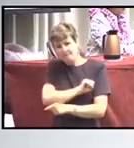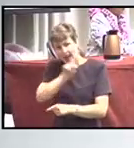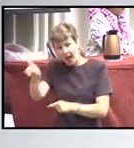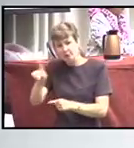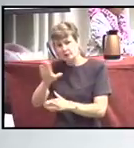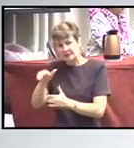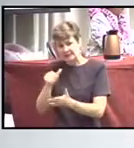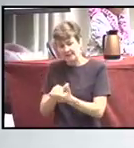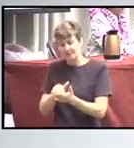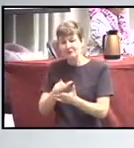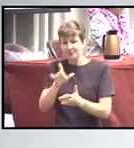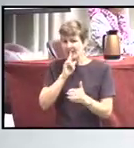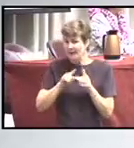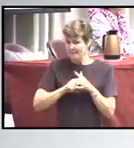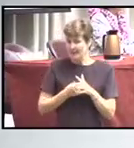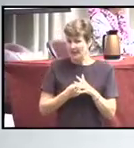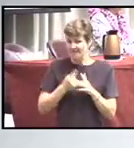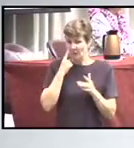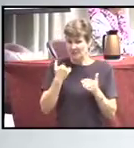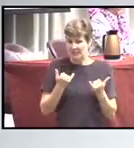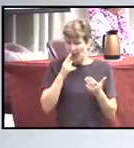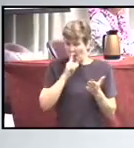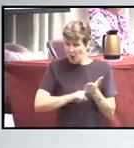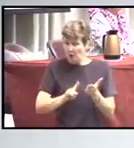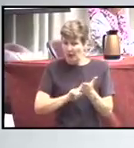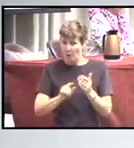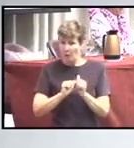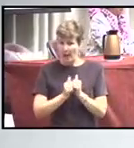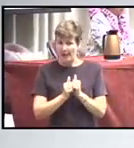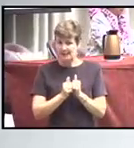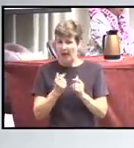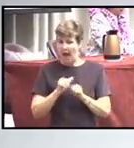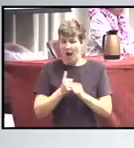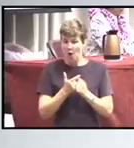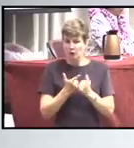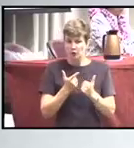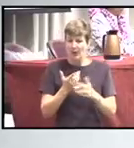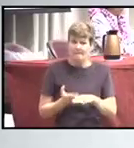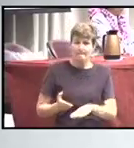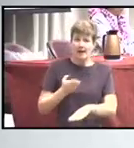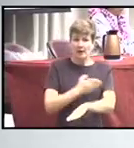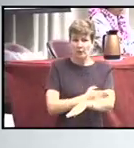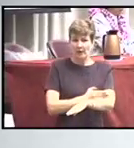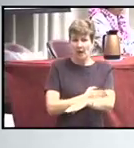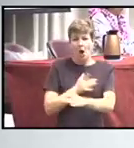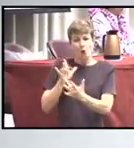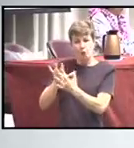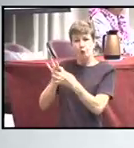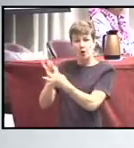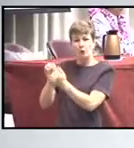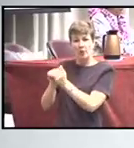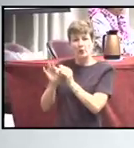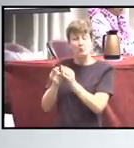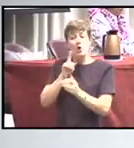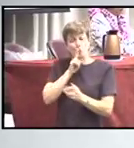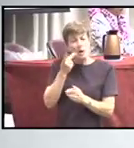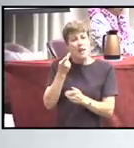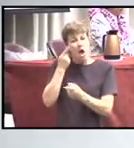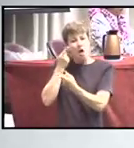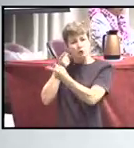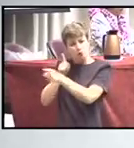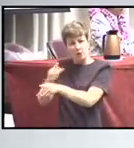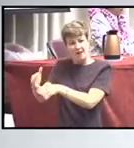really the beginning for us of looking at ways of better working together with interpreters, really joining forces